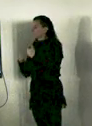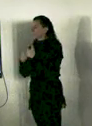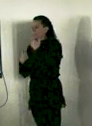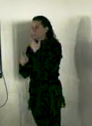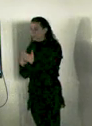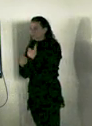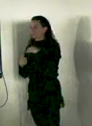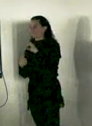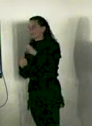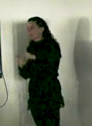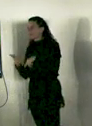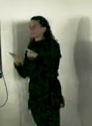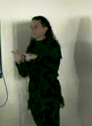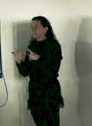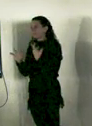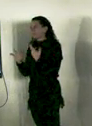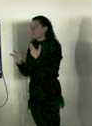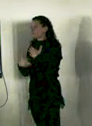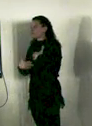if it's fun,